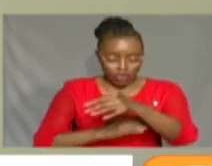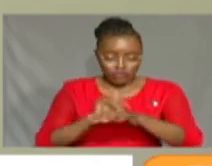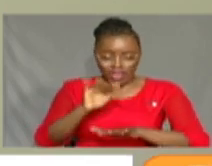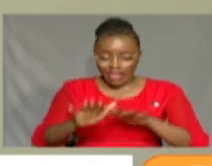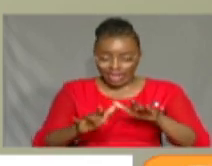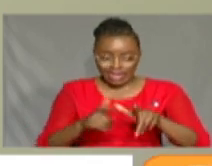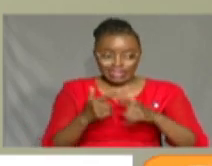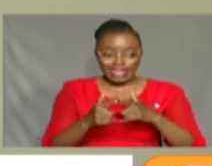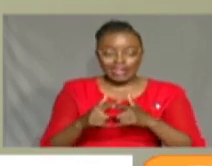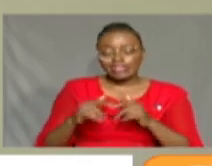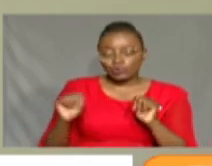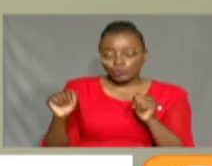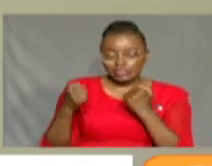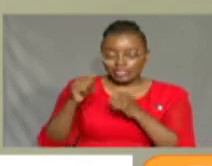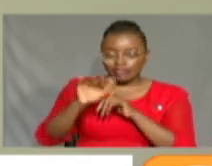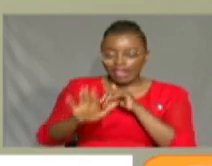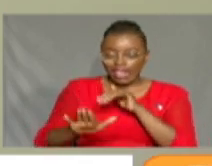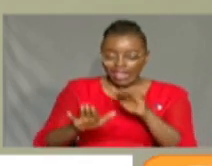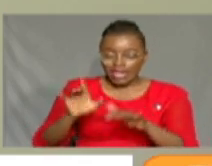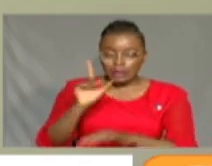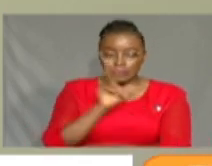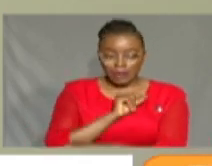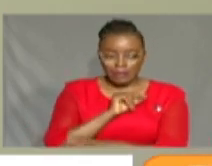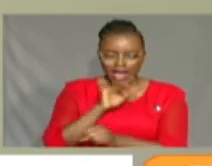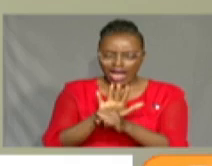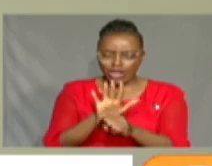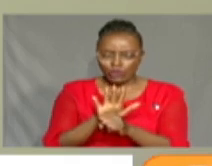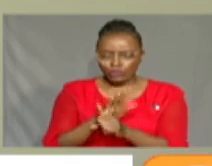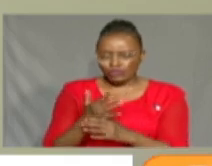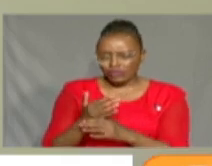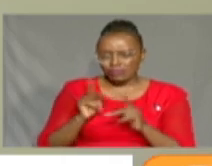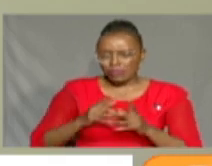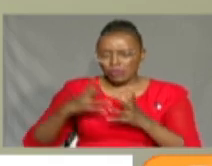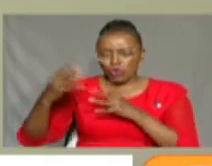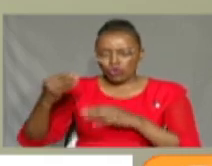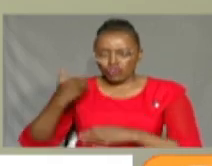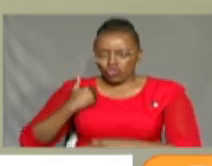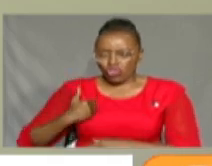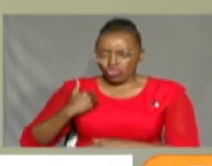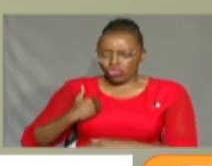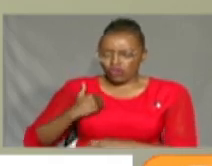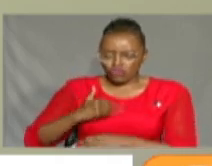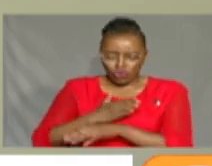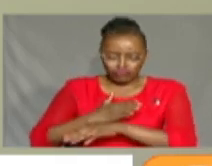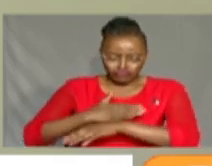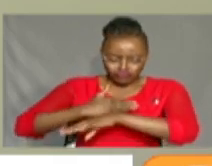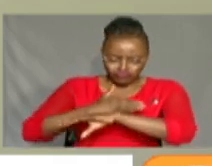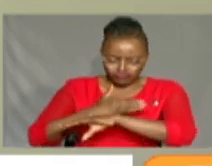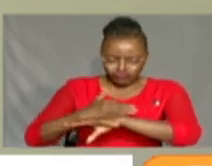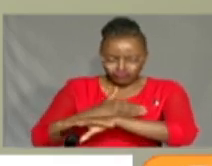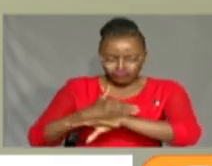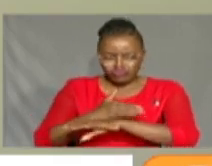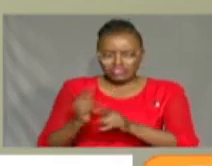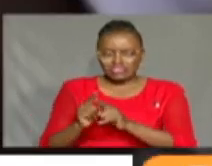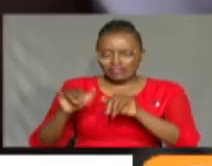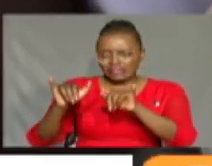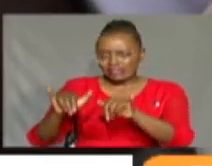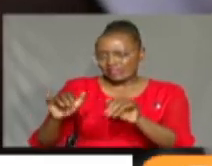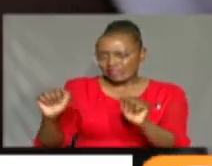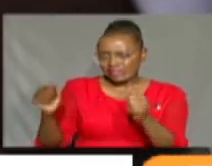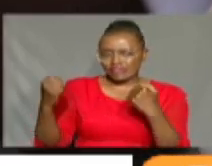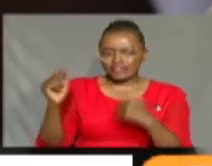able to save their legs. Mm-hmm. Many patients who are supposed to go to theater for disarticulation, we have saved their